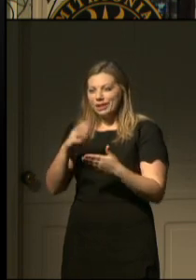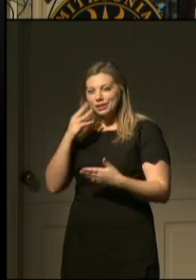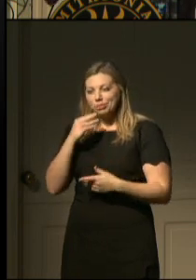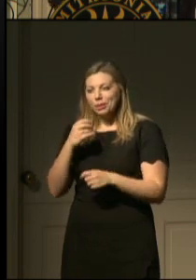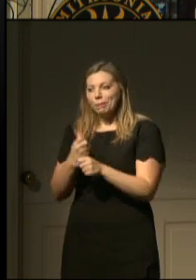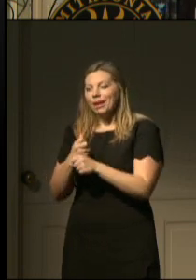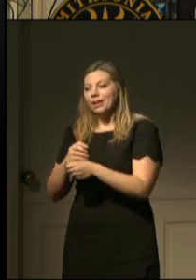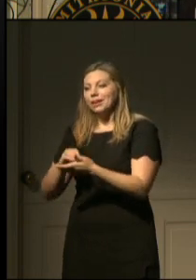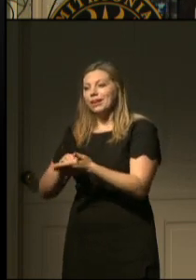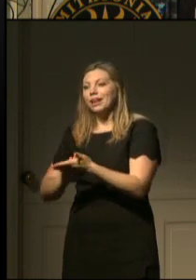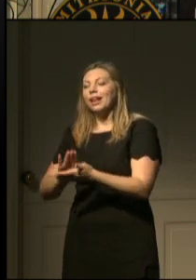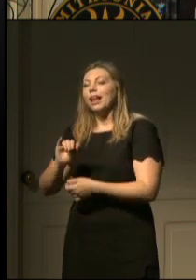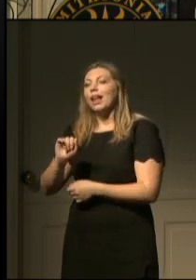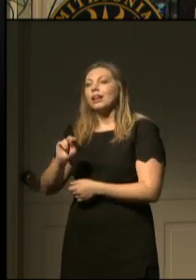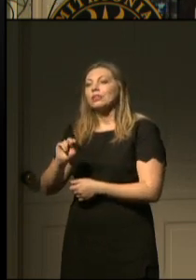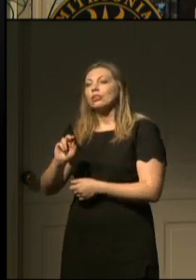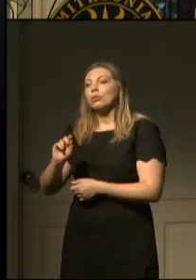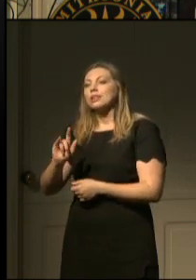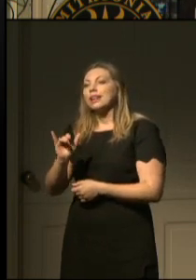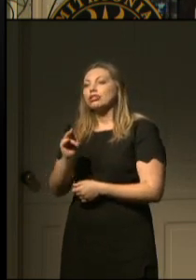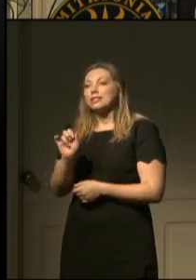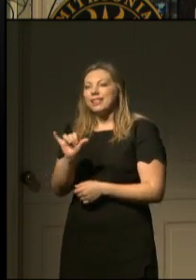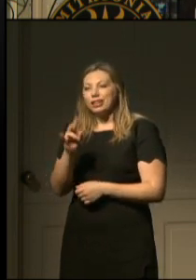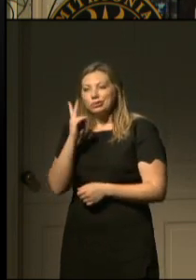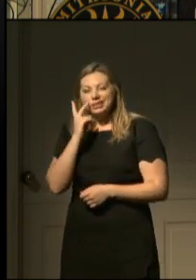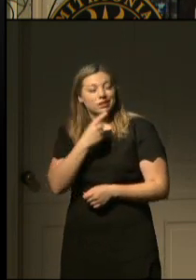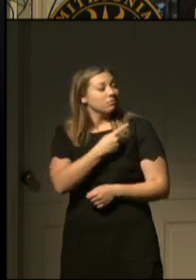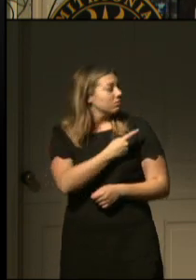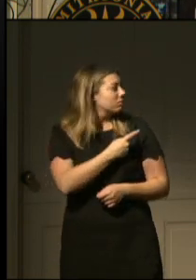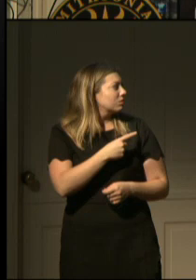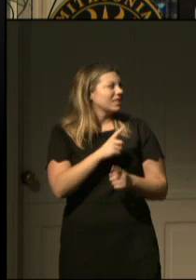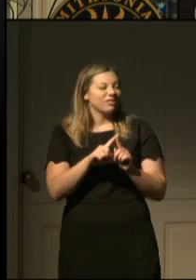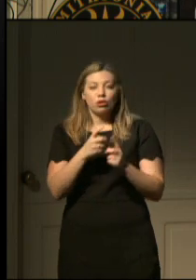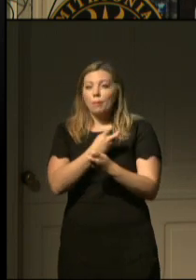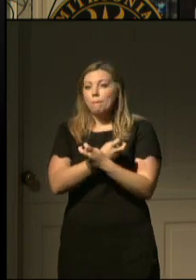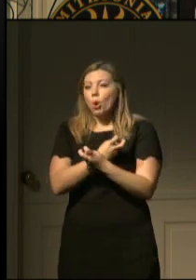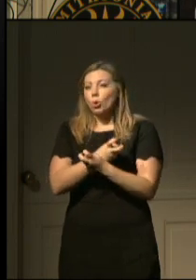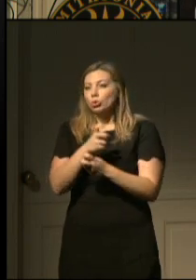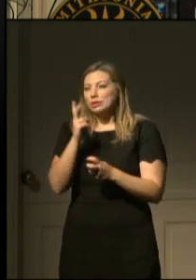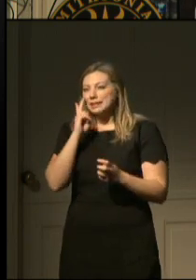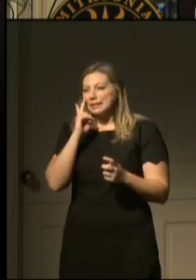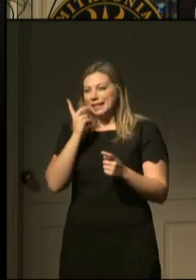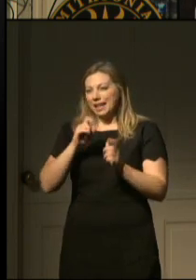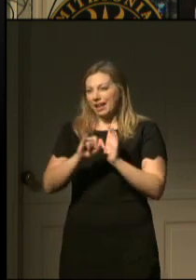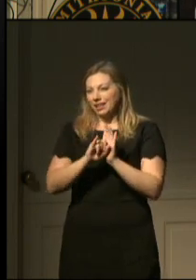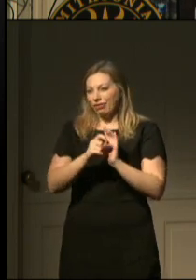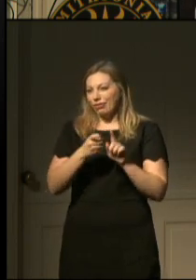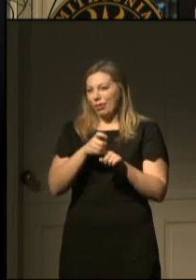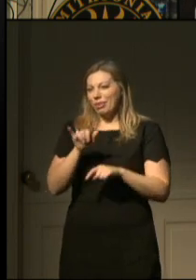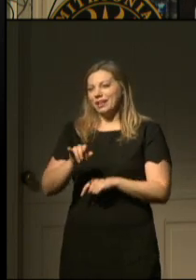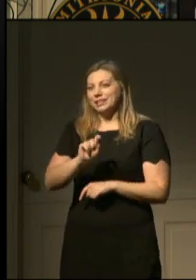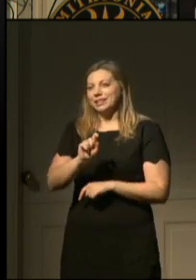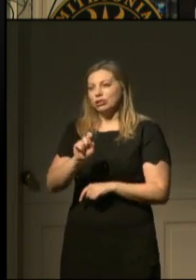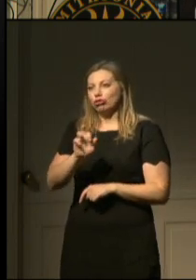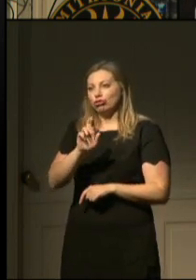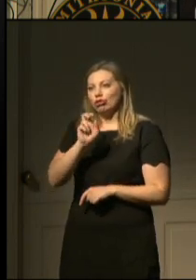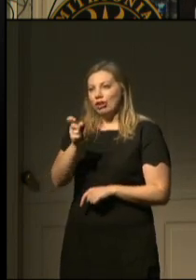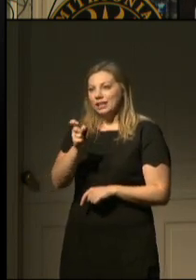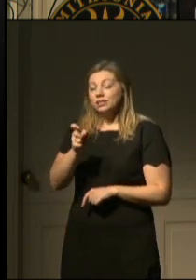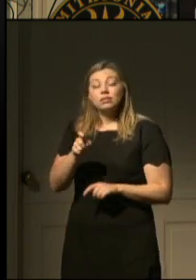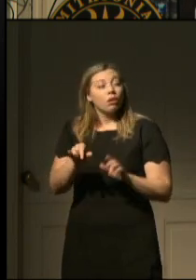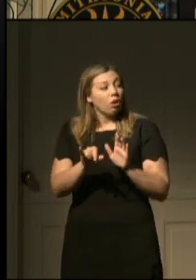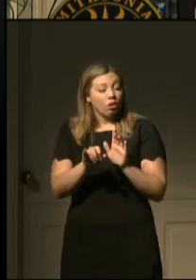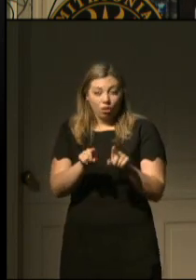annotations such as the ones you see here with the different bones identified on the T-Rex. There's also an Explorer, which is the actual